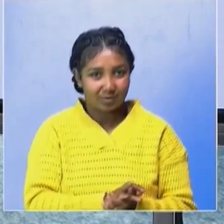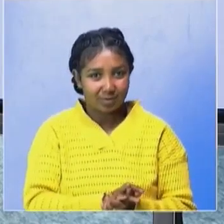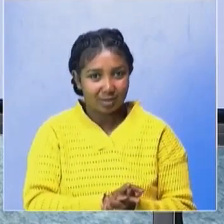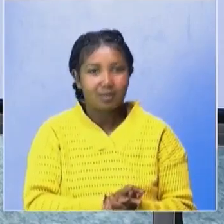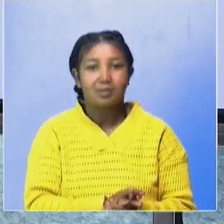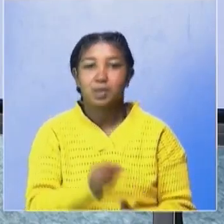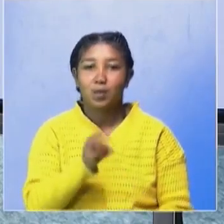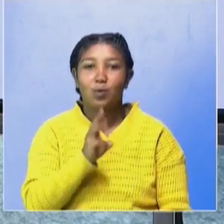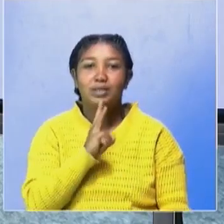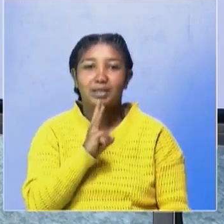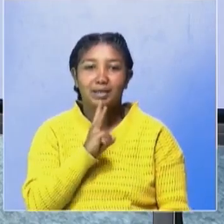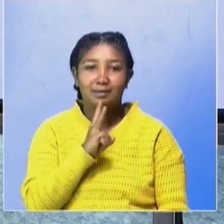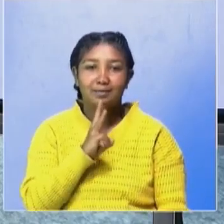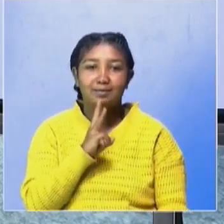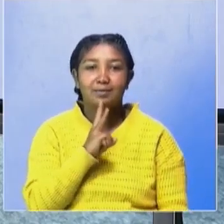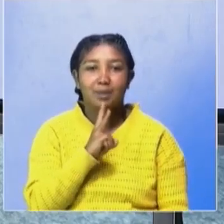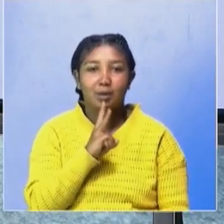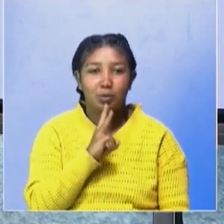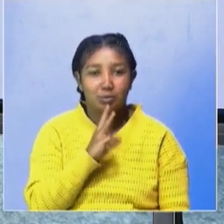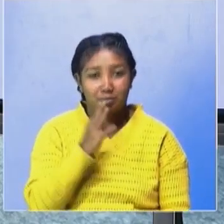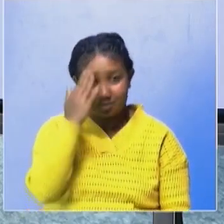Water